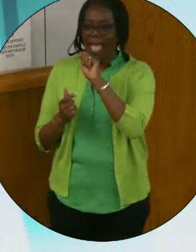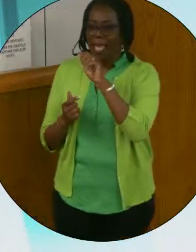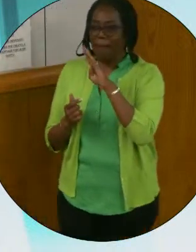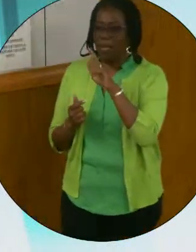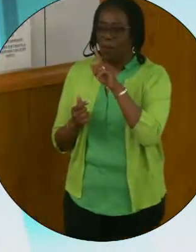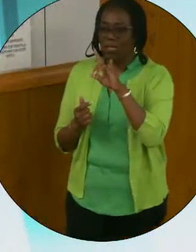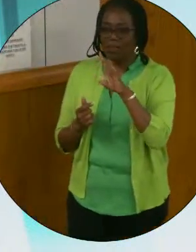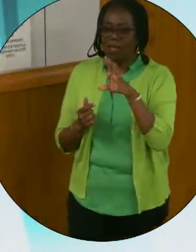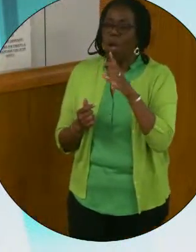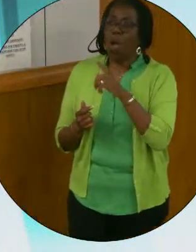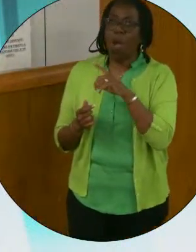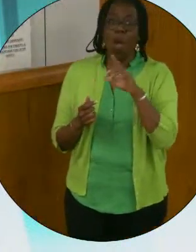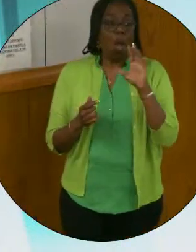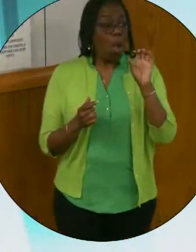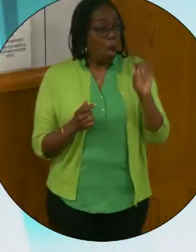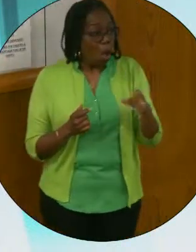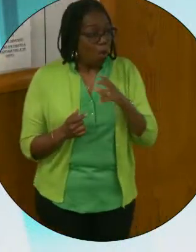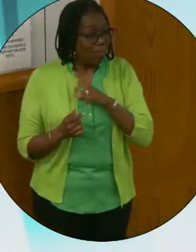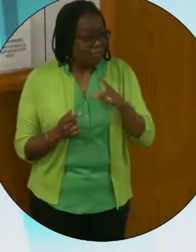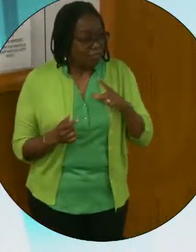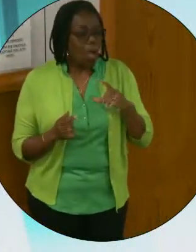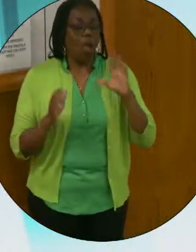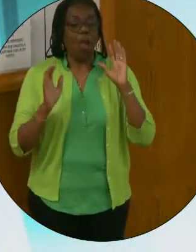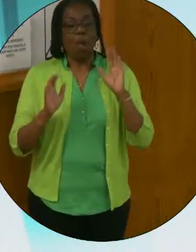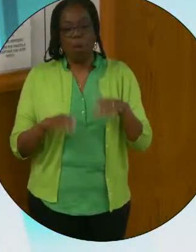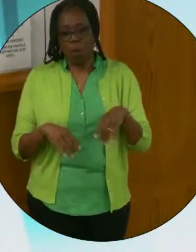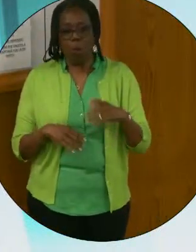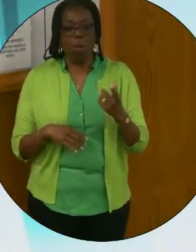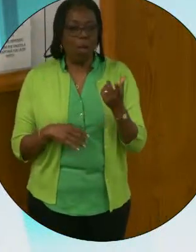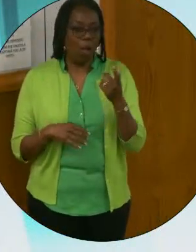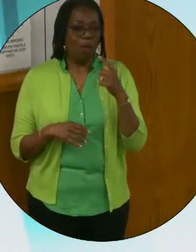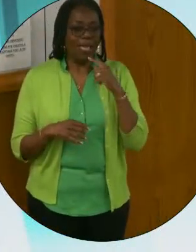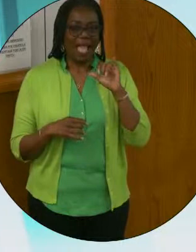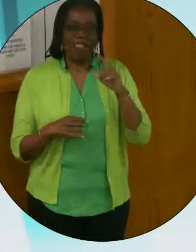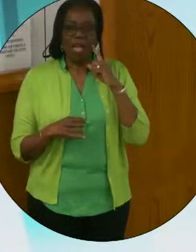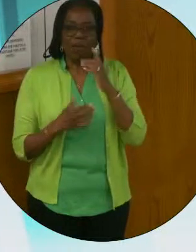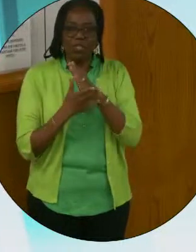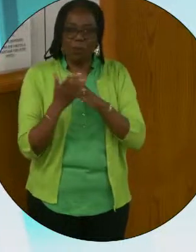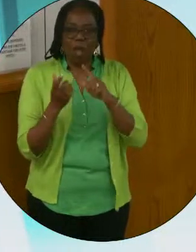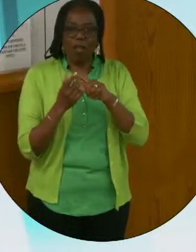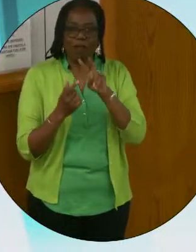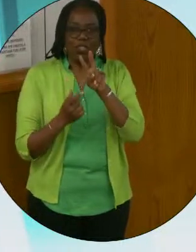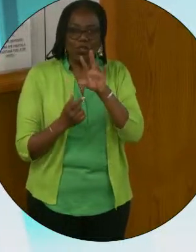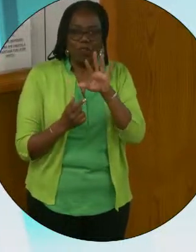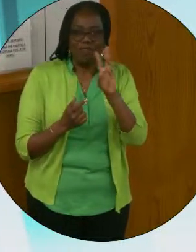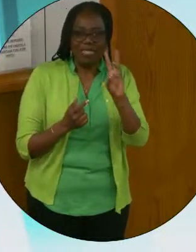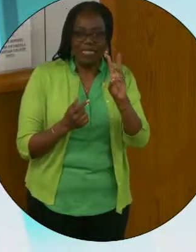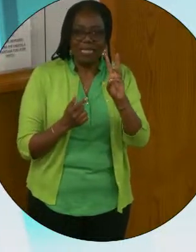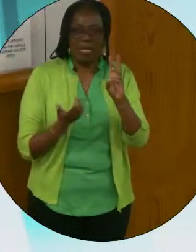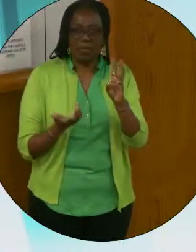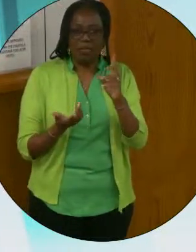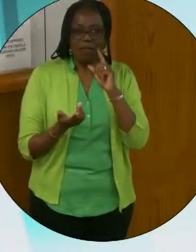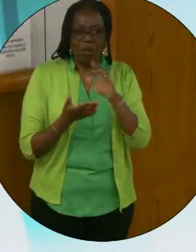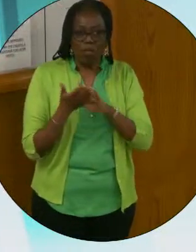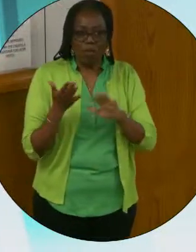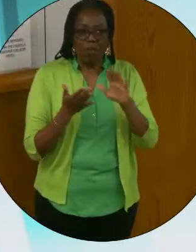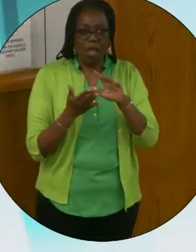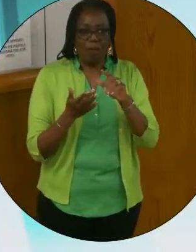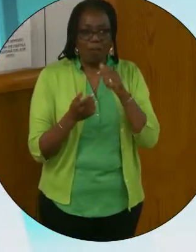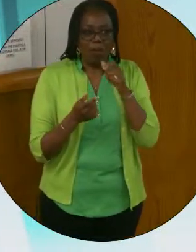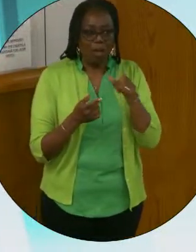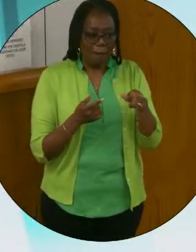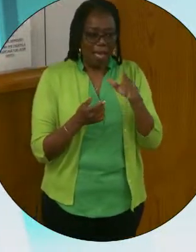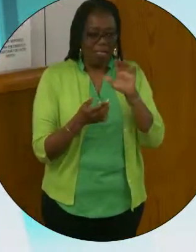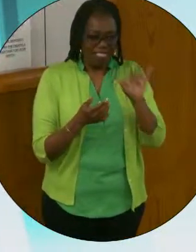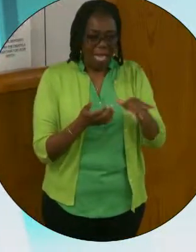Oh, the legislature? Well, that's ironic because the 175 AB was part of the 256 that Daniel's colleagues were trying to cover up this